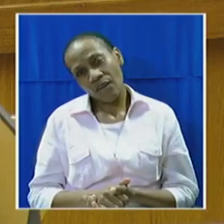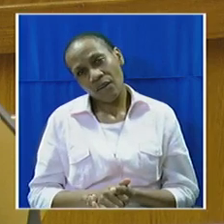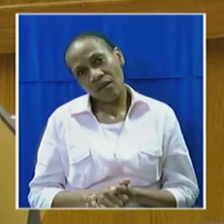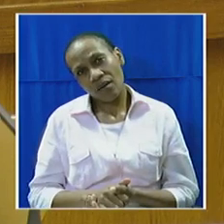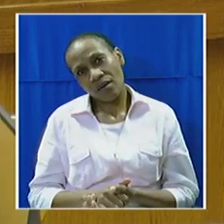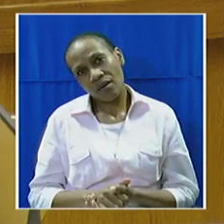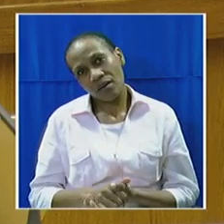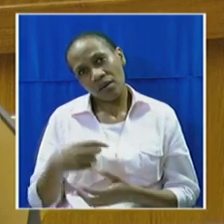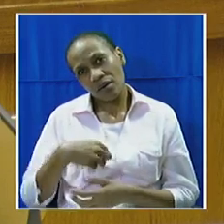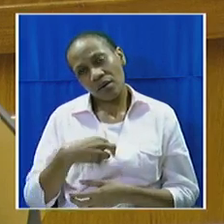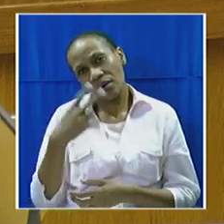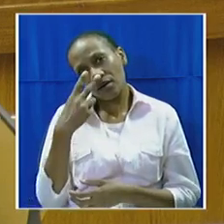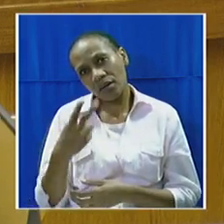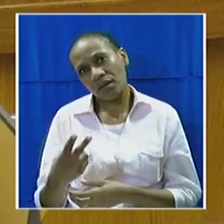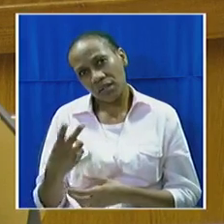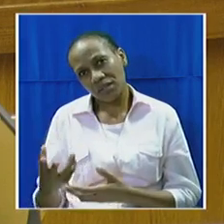the unprecedented,